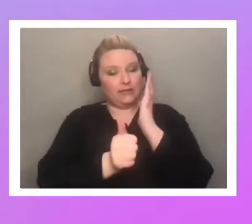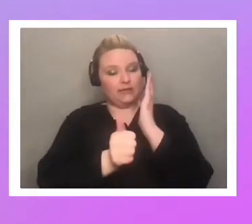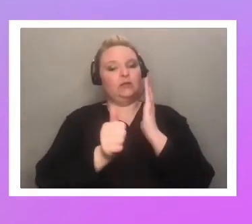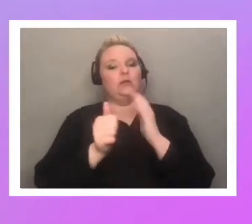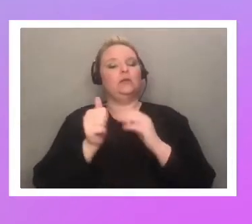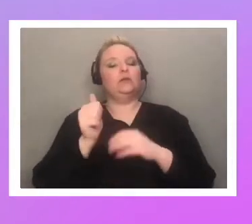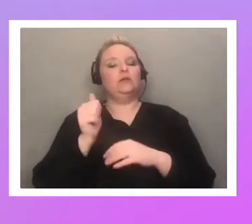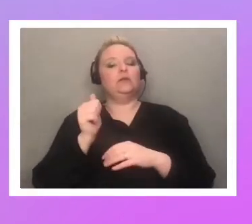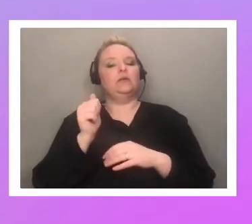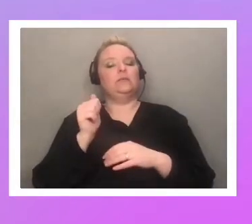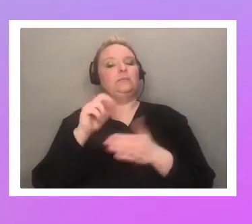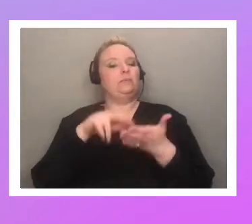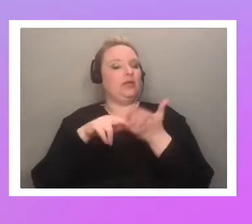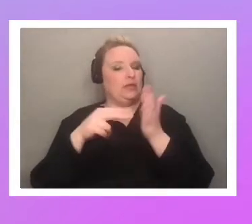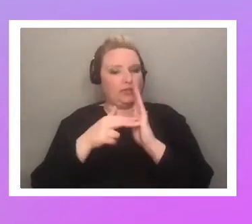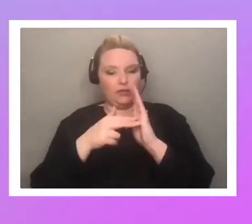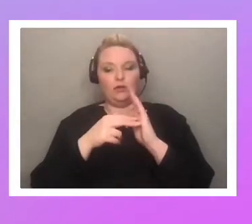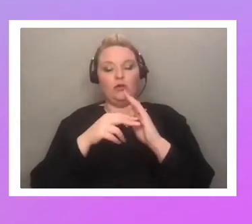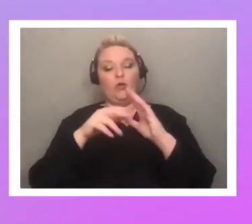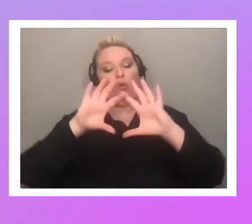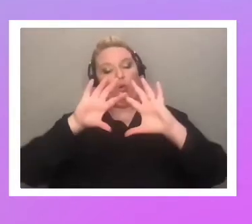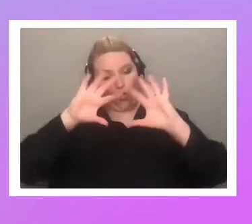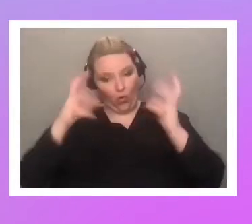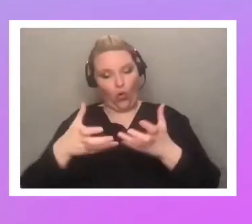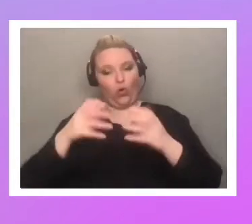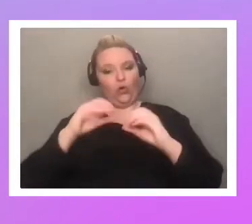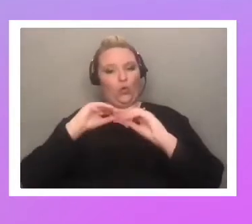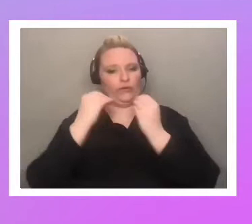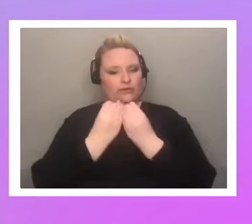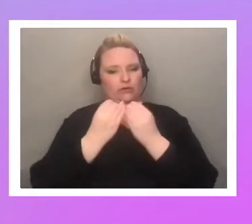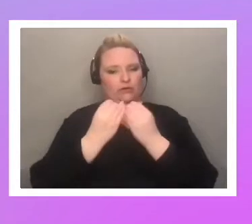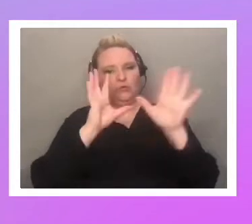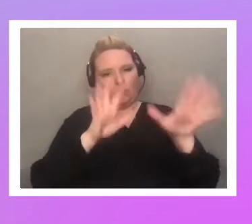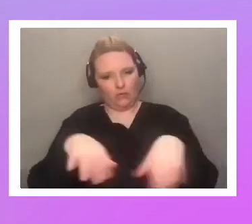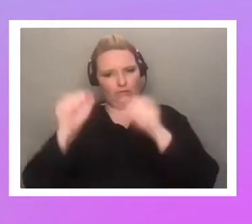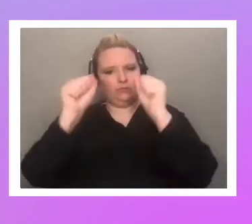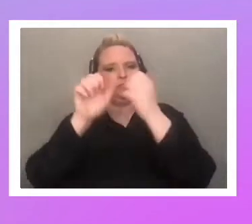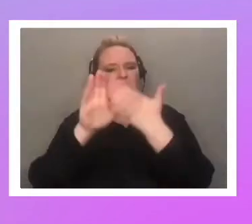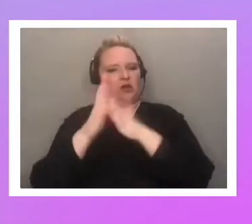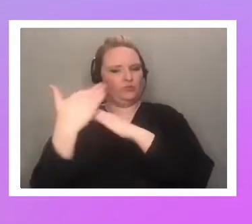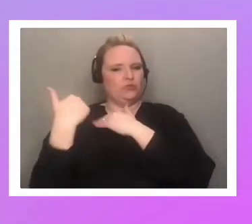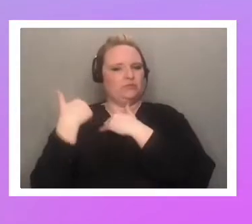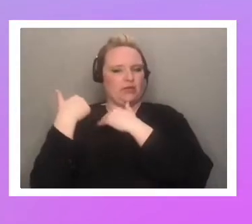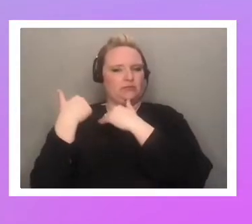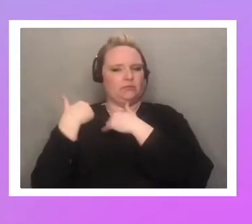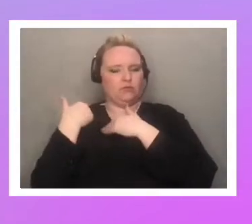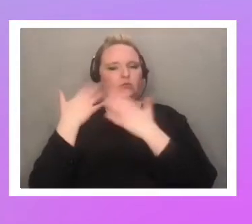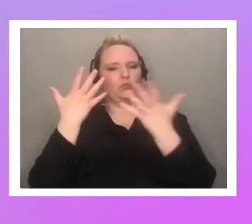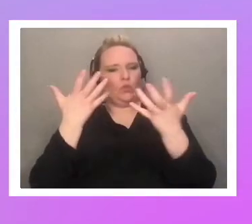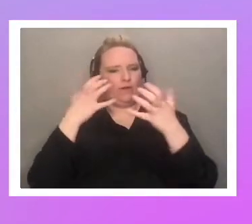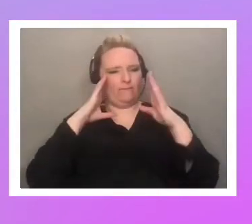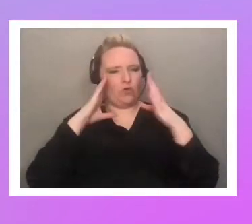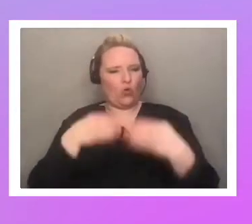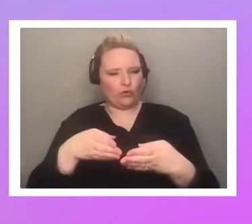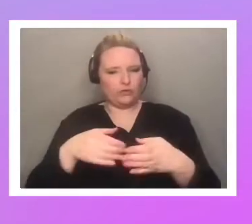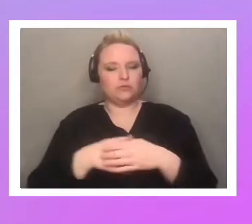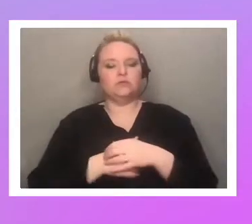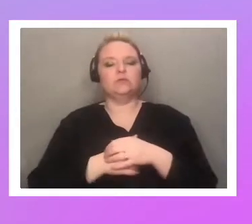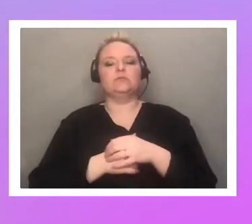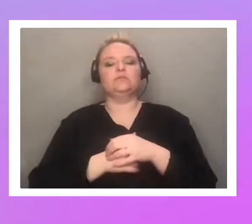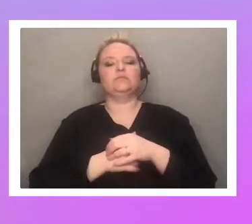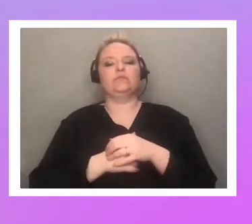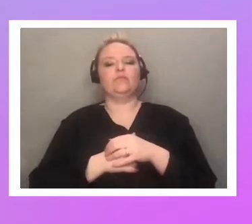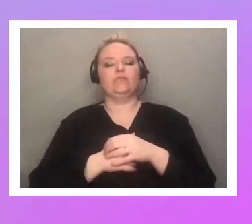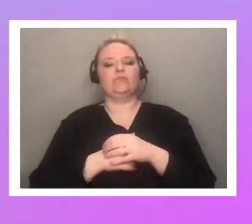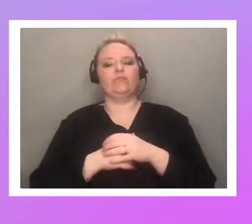something that the whole organization is taking up and is concerned with. So though I'm talking